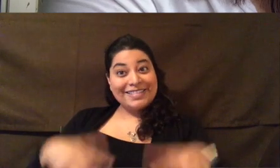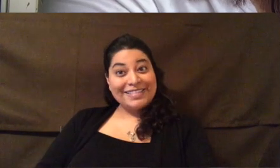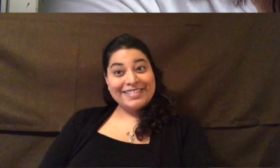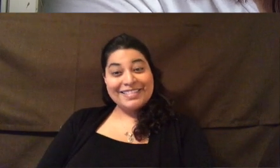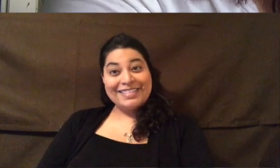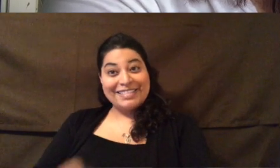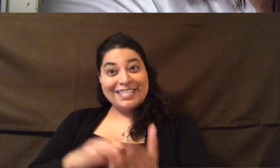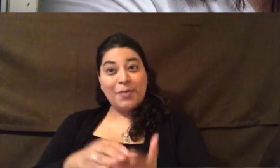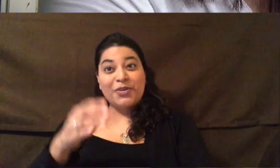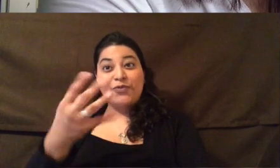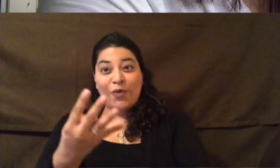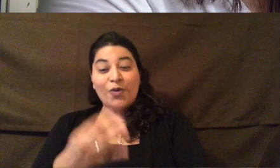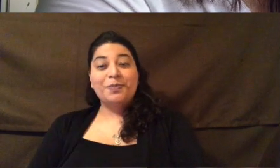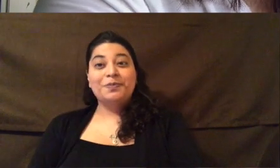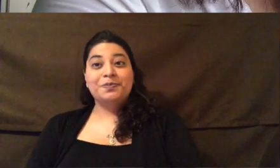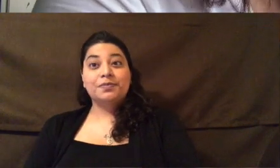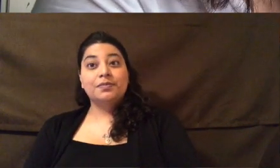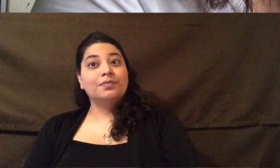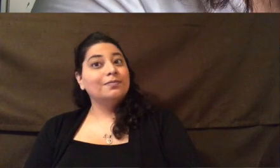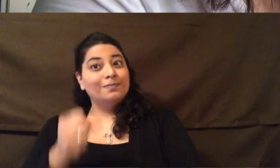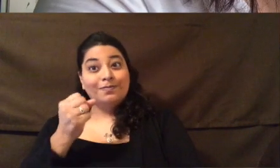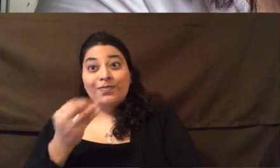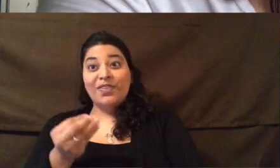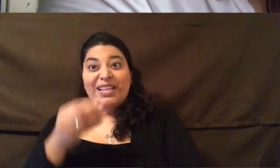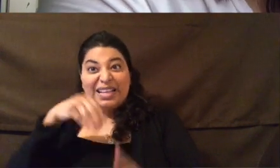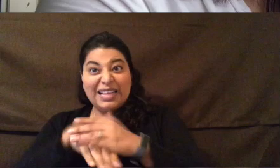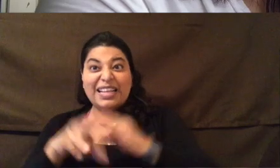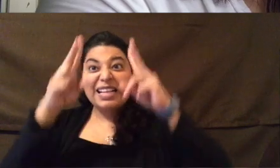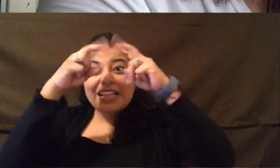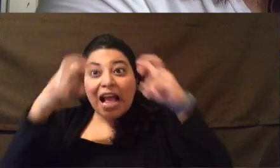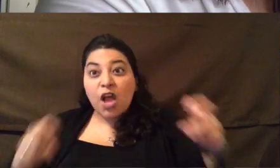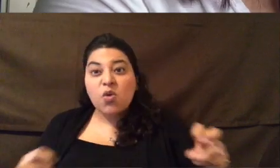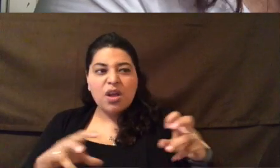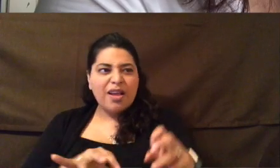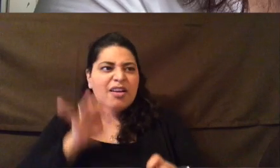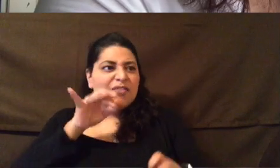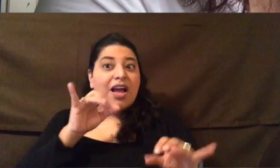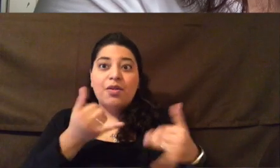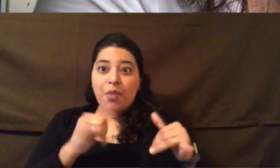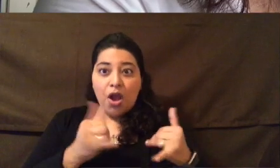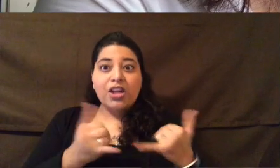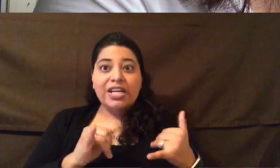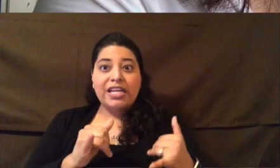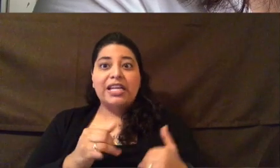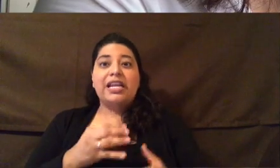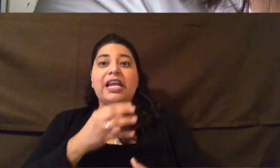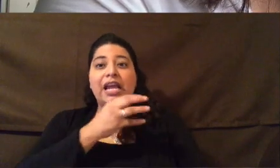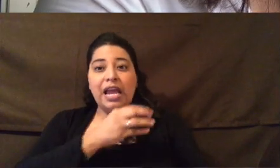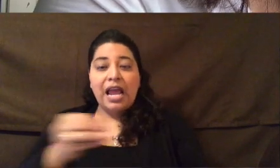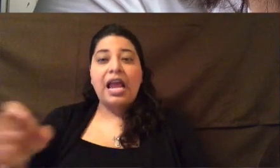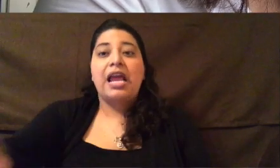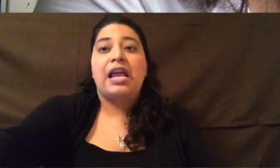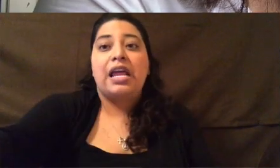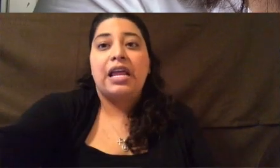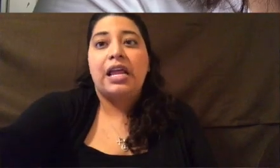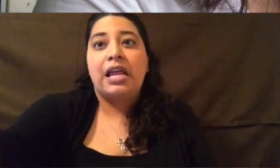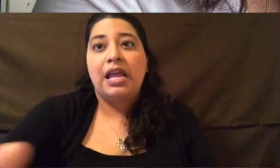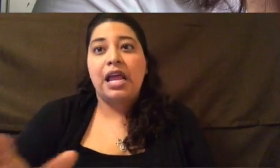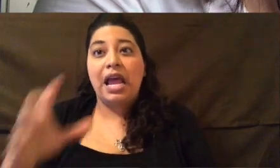And that was the end of chapter 4. So they're in the castle and they've found the party, and I